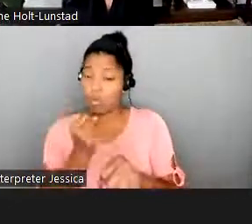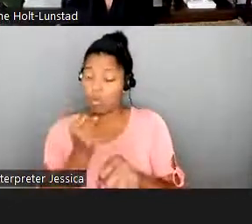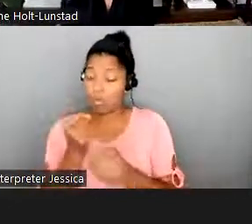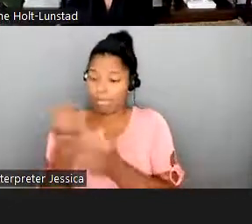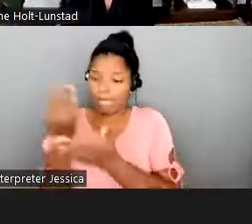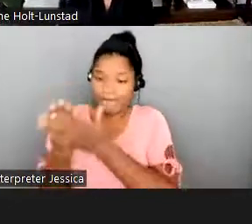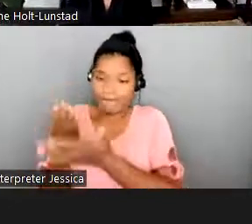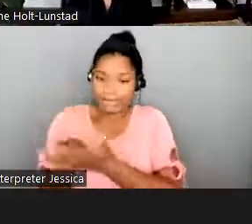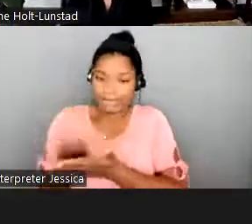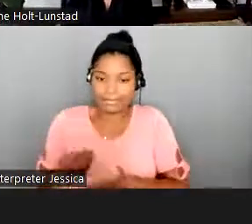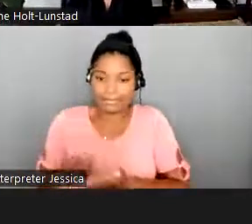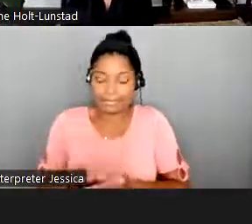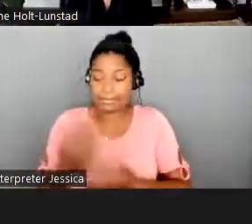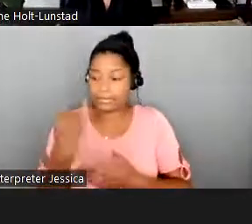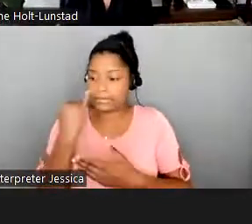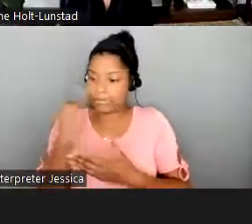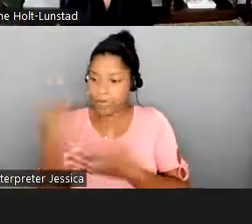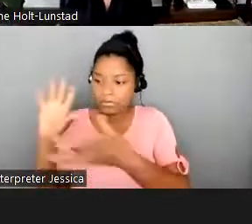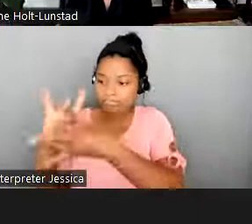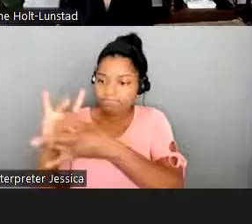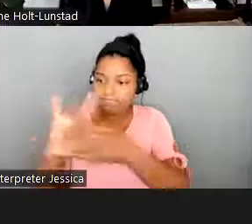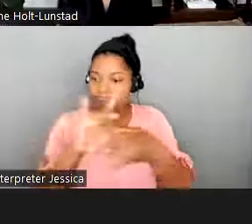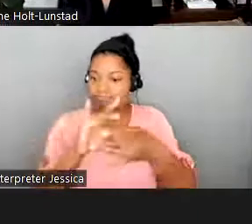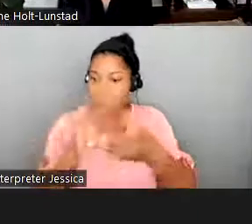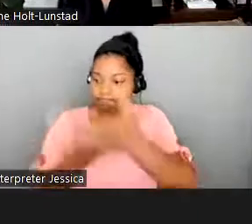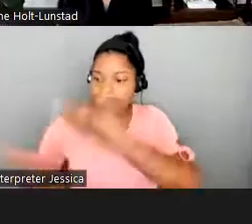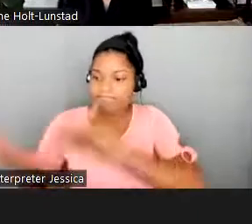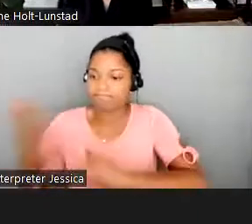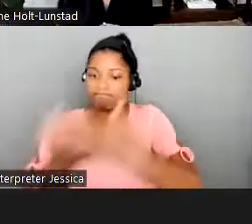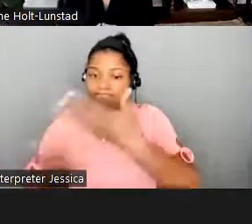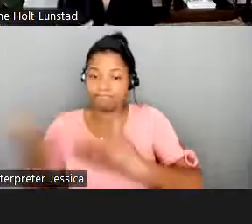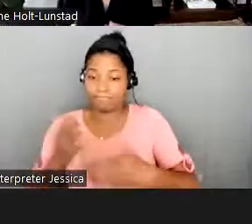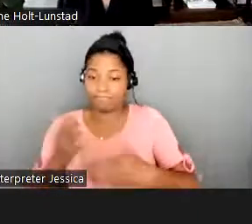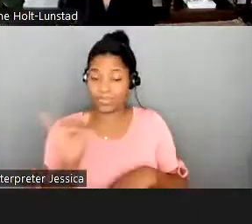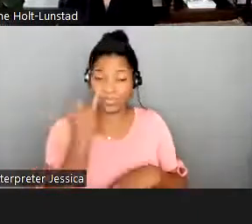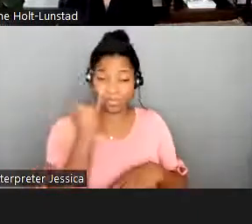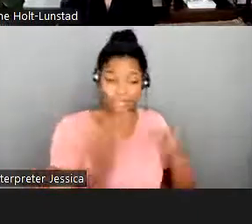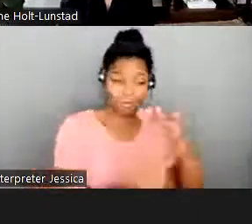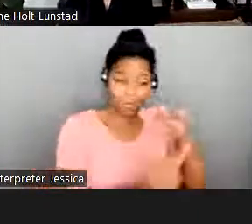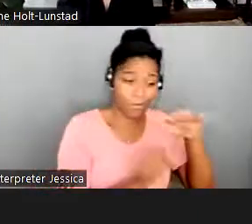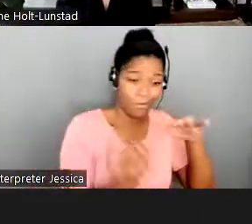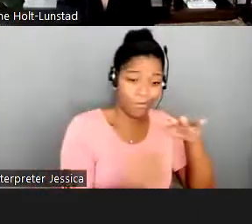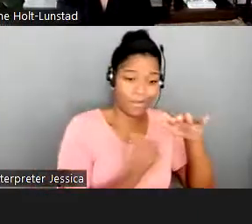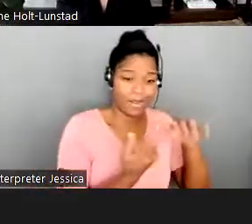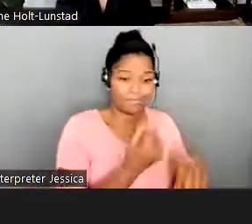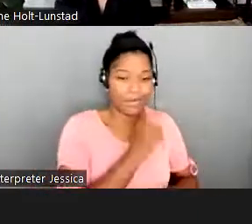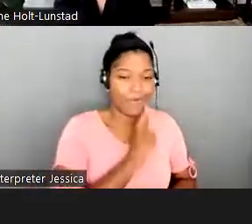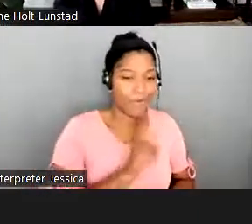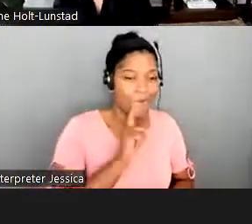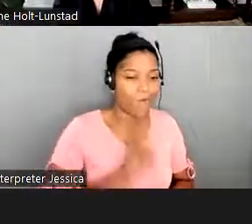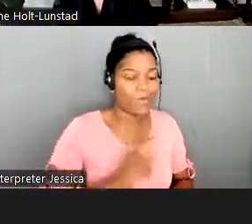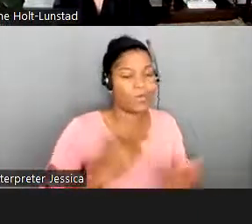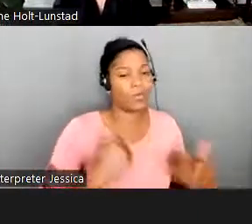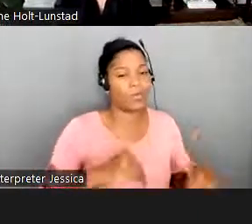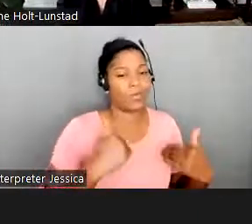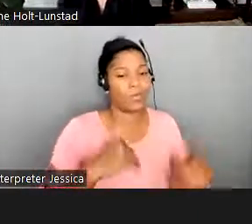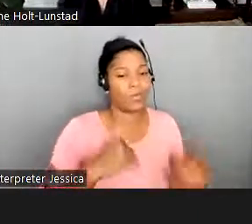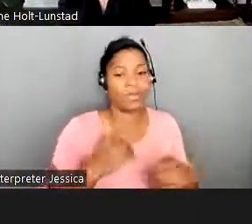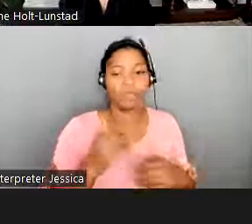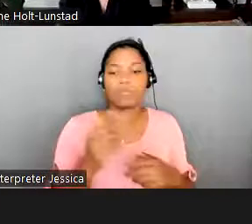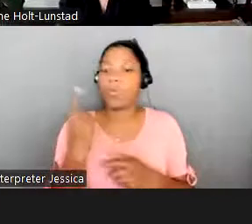effects of being socially connected and greater risk associated with being isolated or lonely, a major challenge